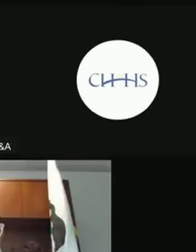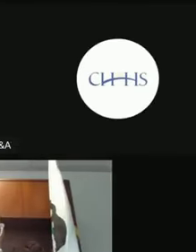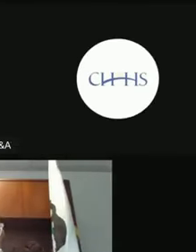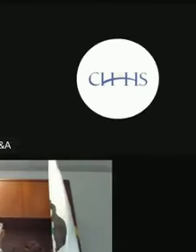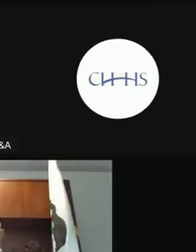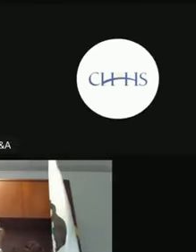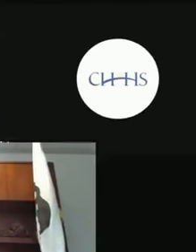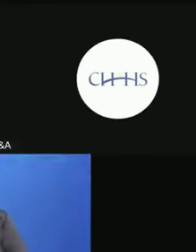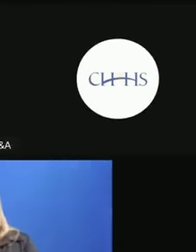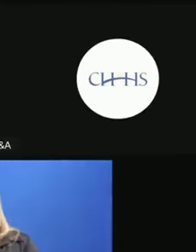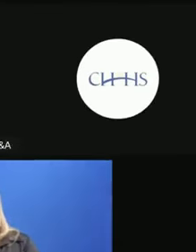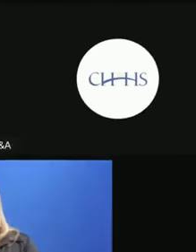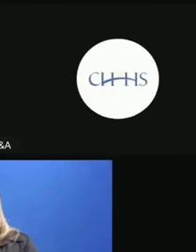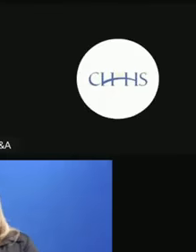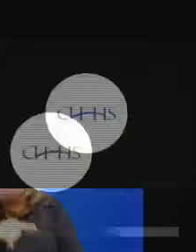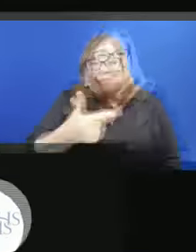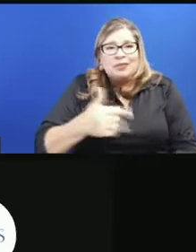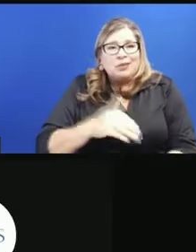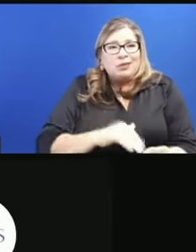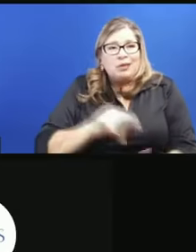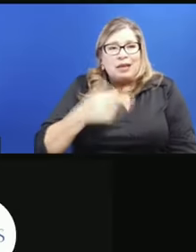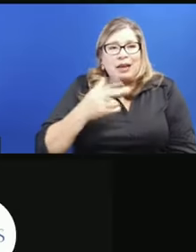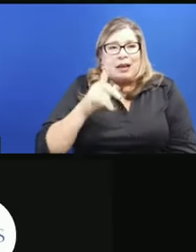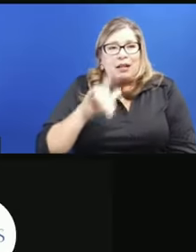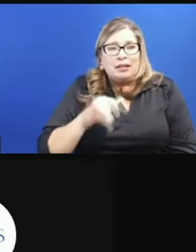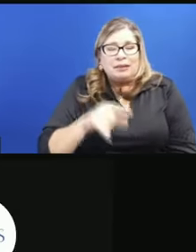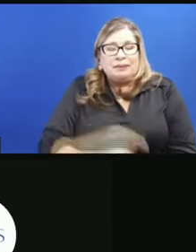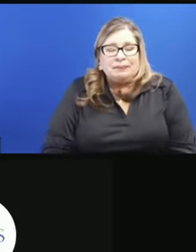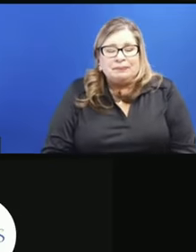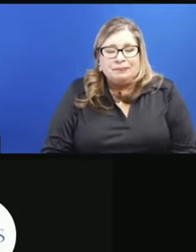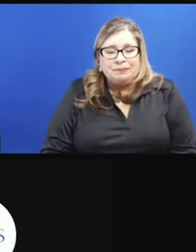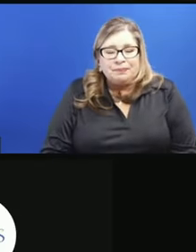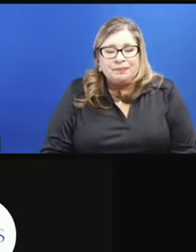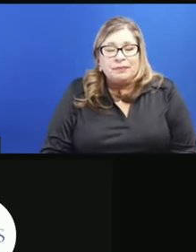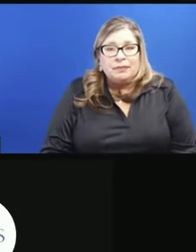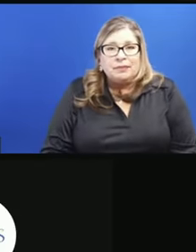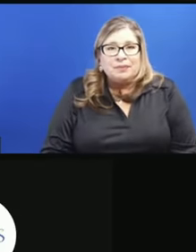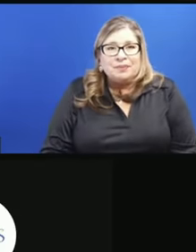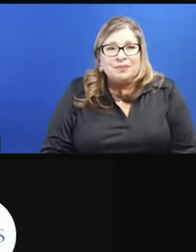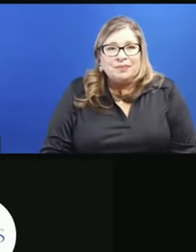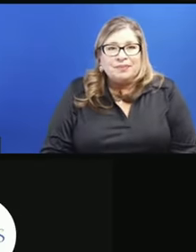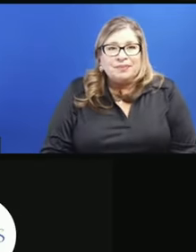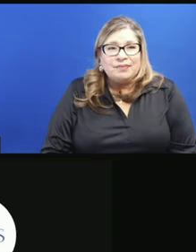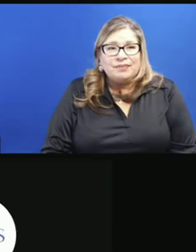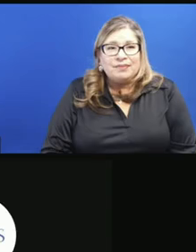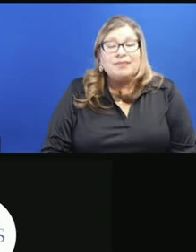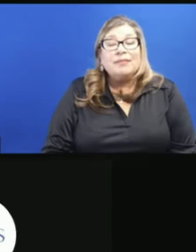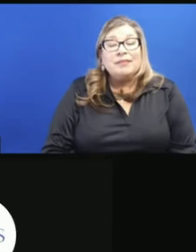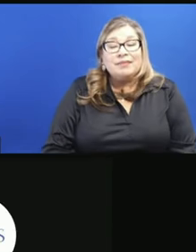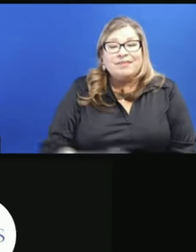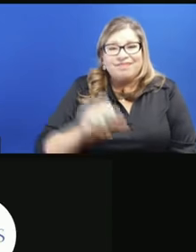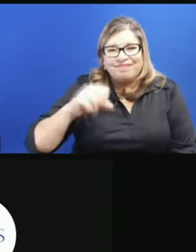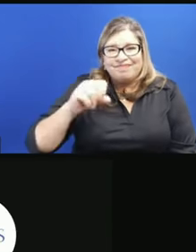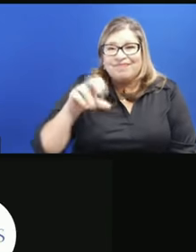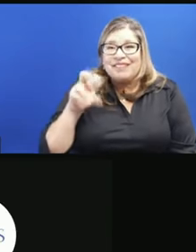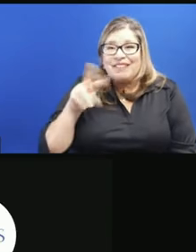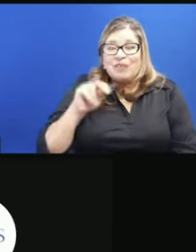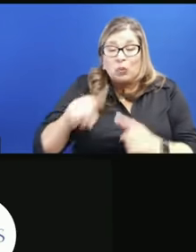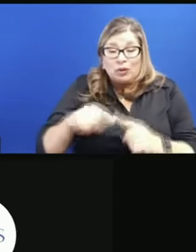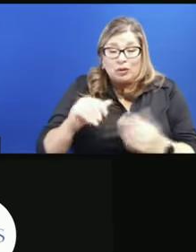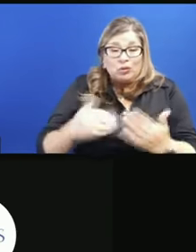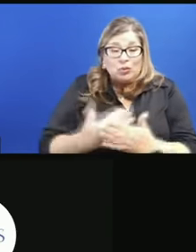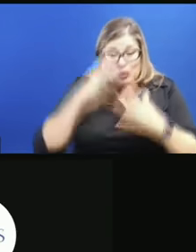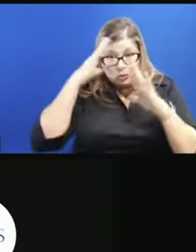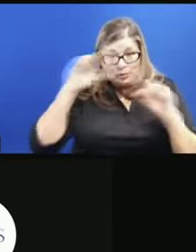Ghaly? Sure, and we have had, even when the new administration was transitioning in, we